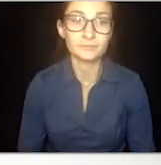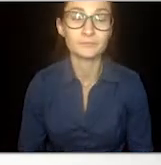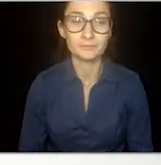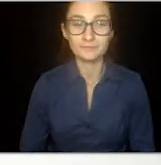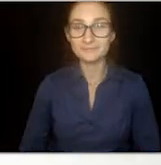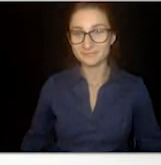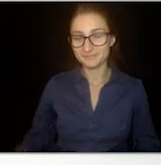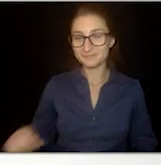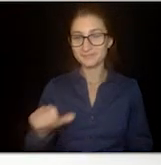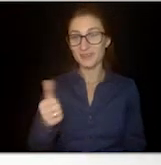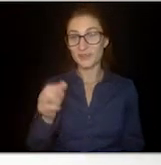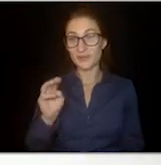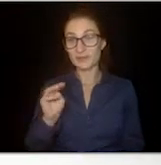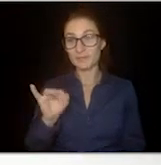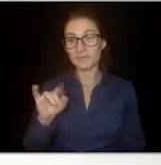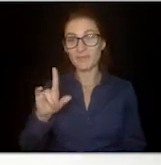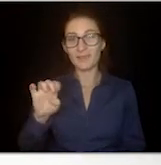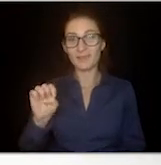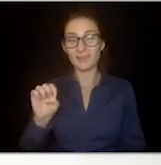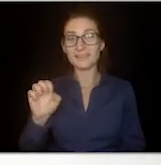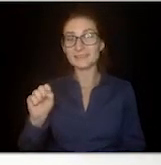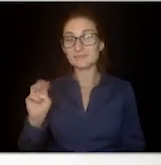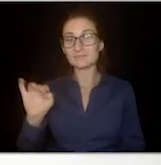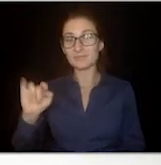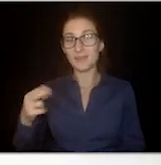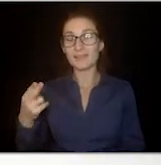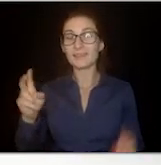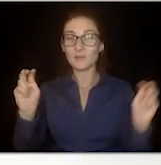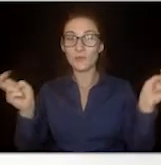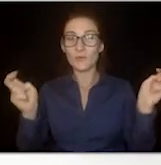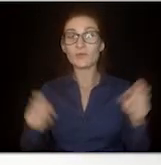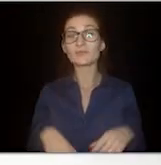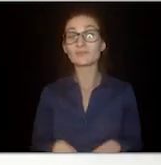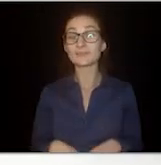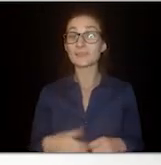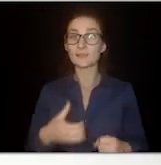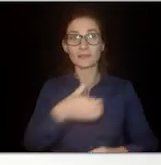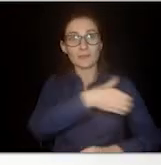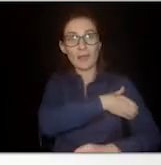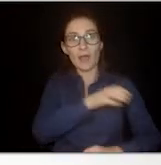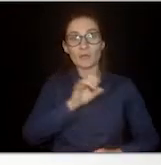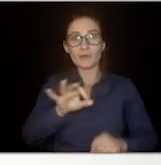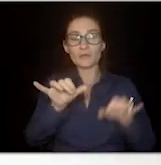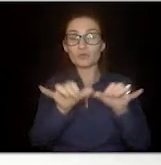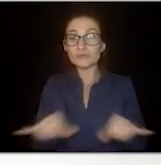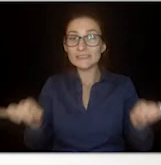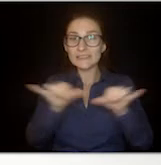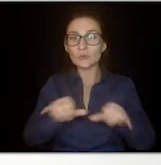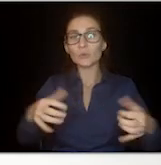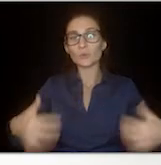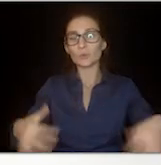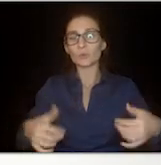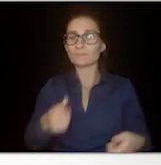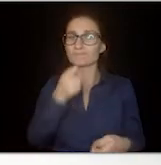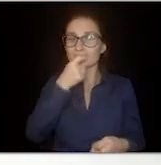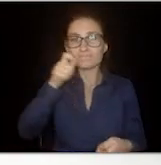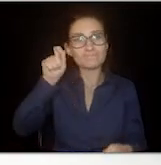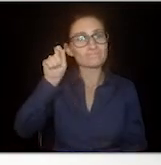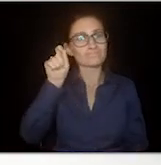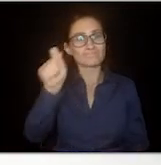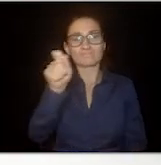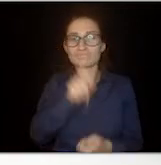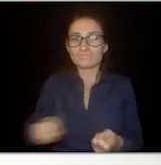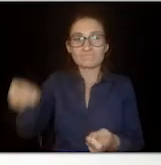to... Okay, another Millie Smith quote. The power of a routine is the precise planning of what the student will